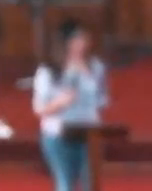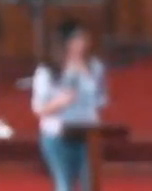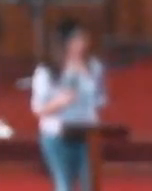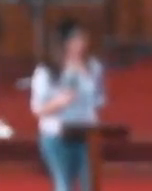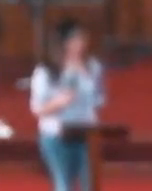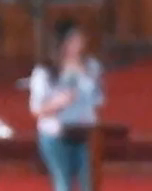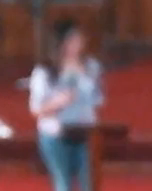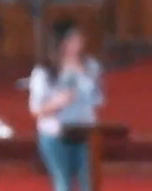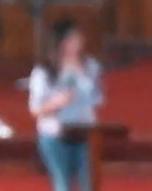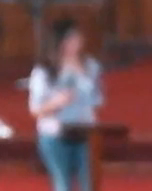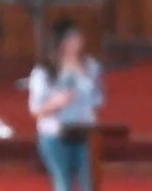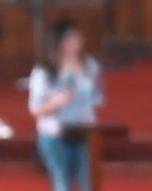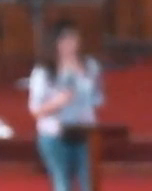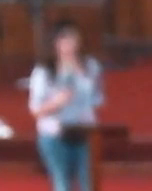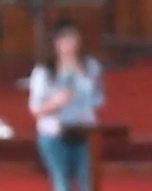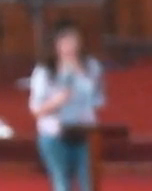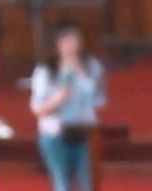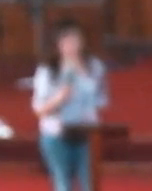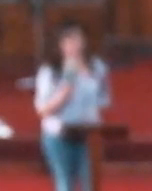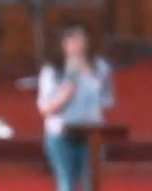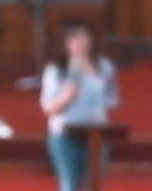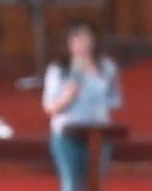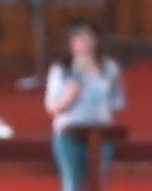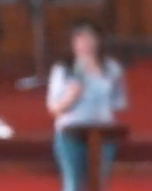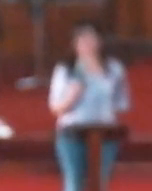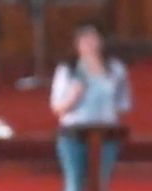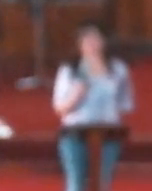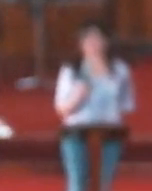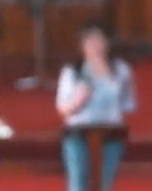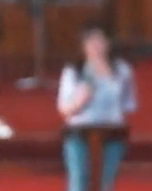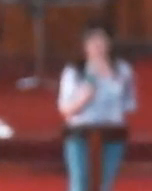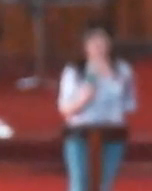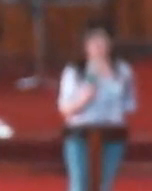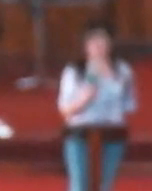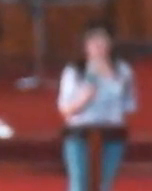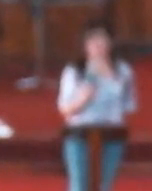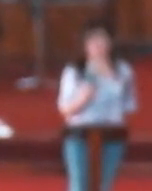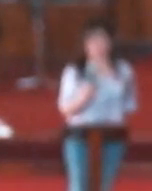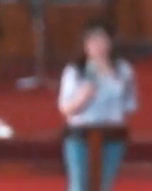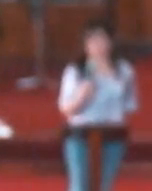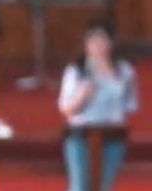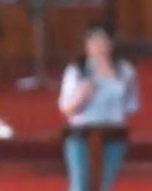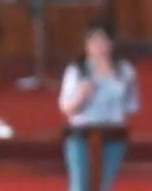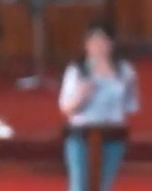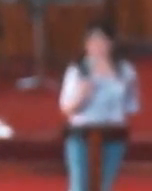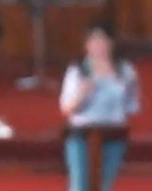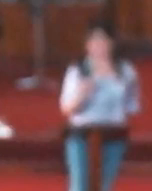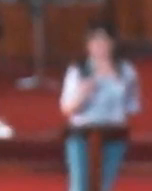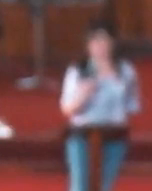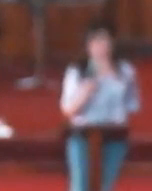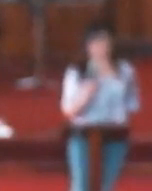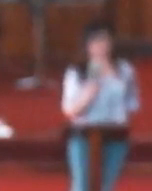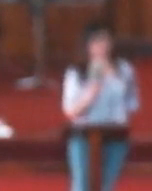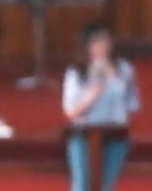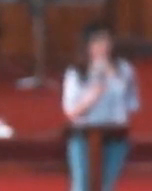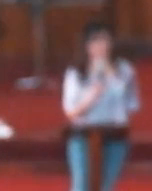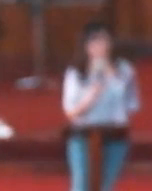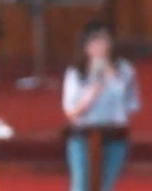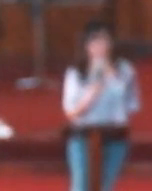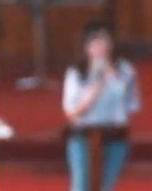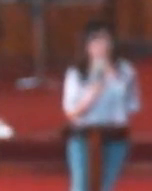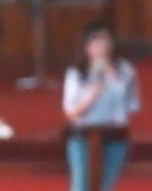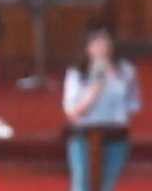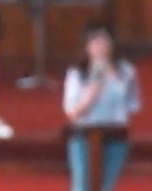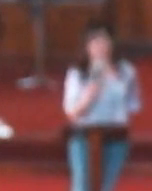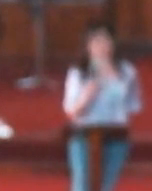¿Qué similitudes encontraron en las palabras de la viuda y las palabras de Elías? What similar words did you find